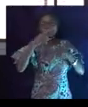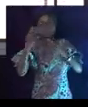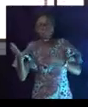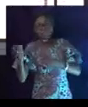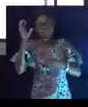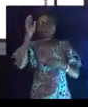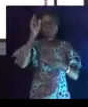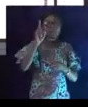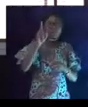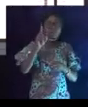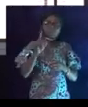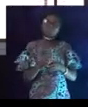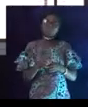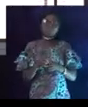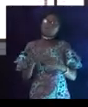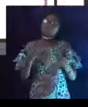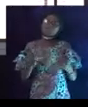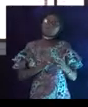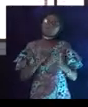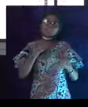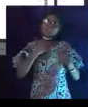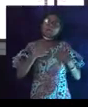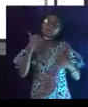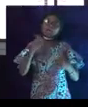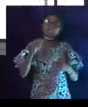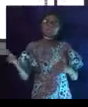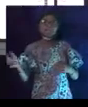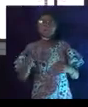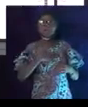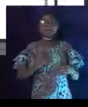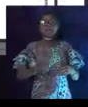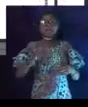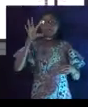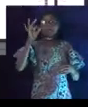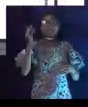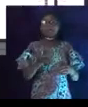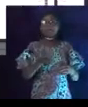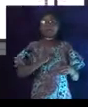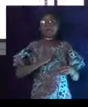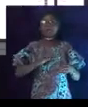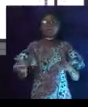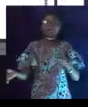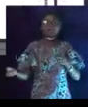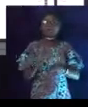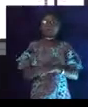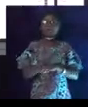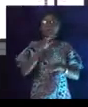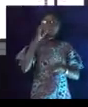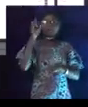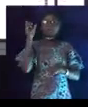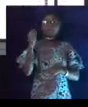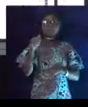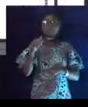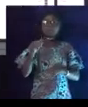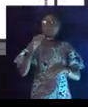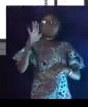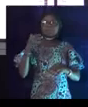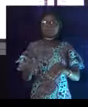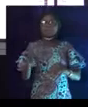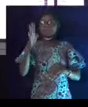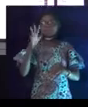line. 122 degrees Fahrenheit is equal to 90 degrees Celsius times 5 over 9. Now I observe that 9